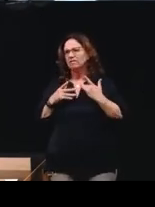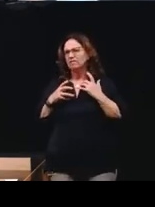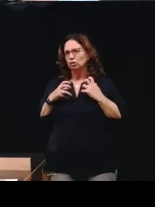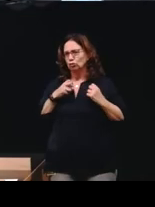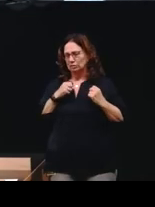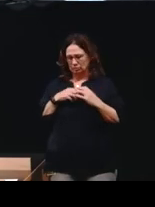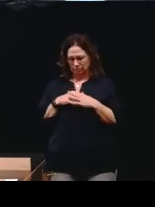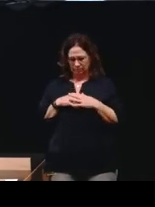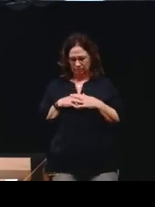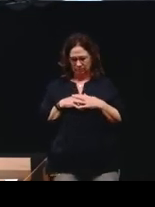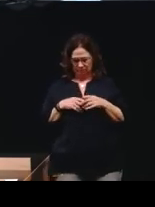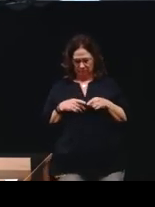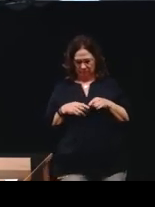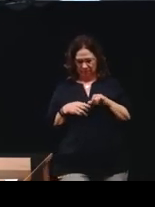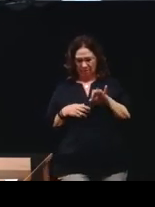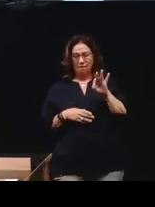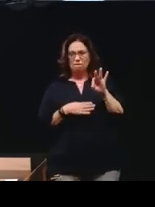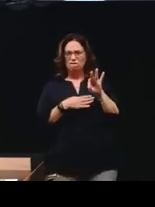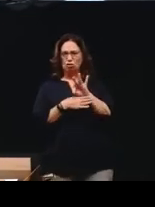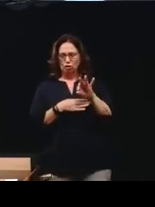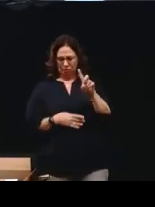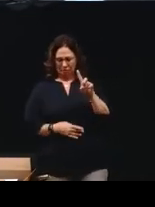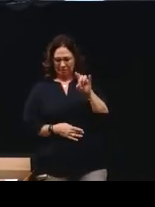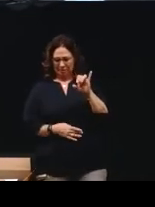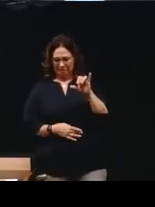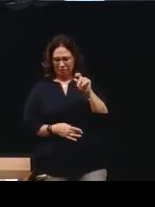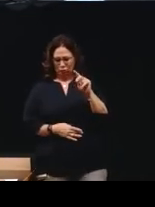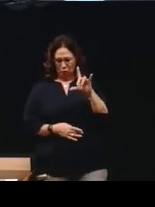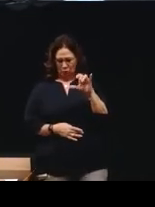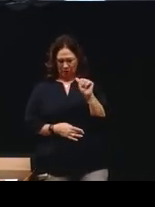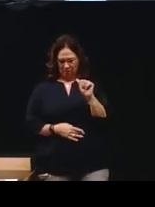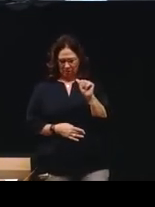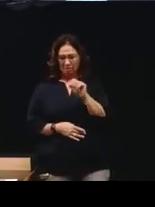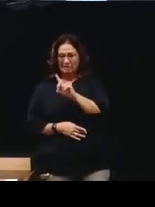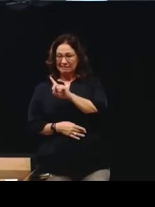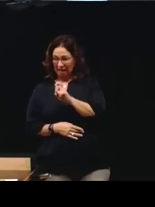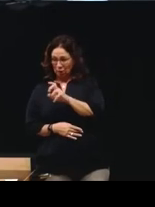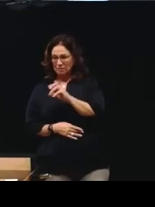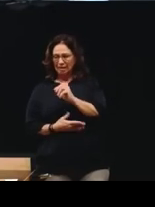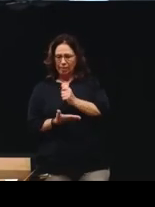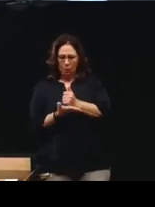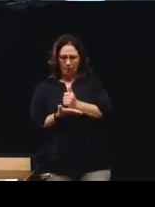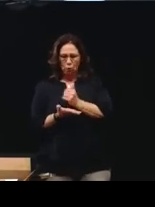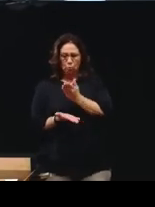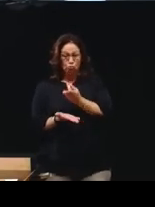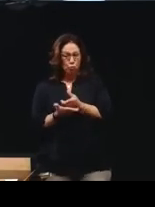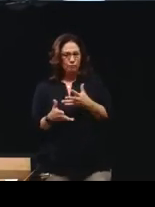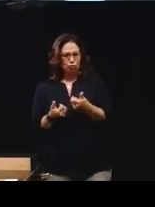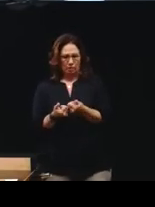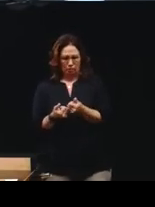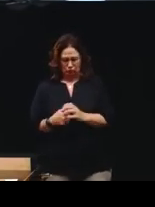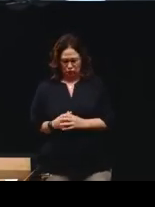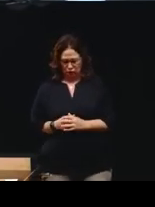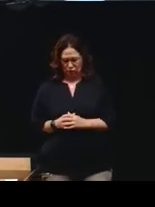Now, functional dystonia is both diagnostically and therapeutically a particularly challenging subgroup of functional